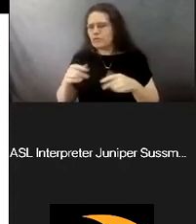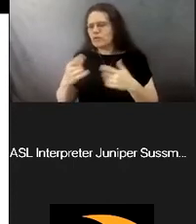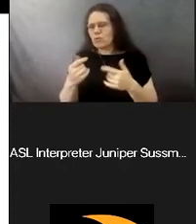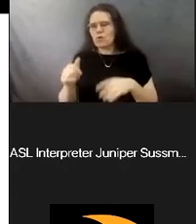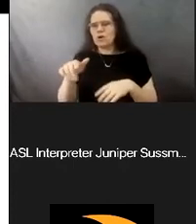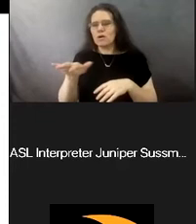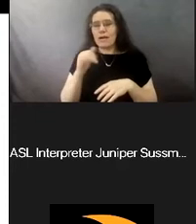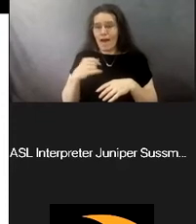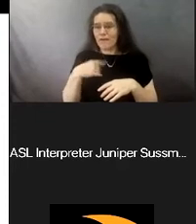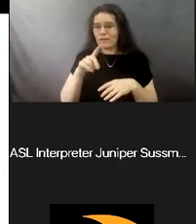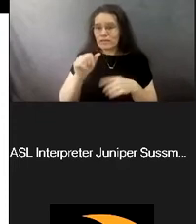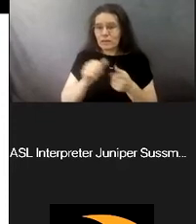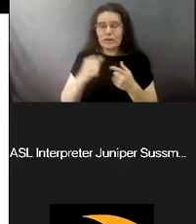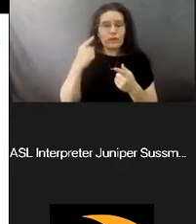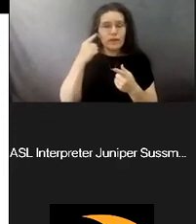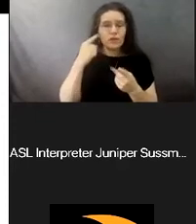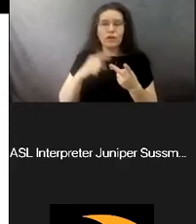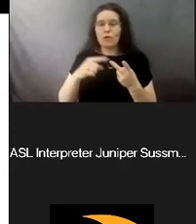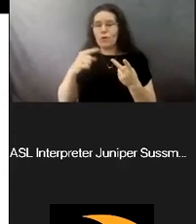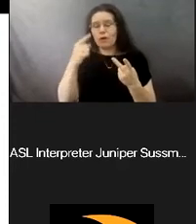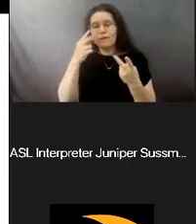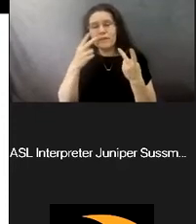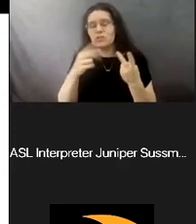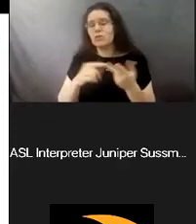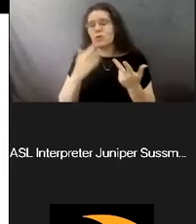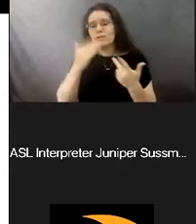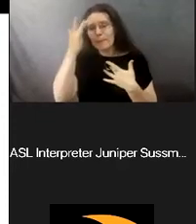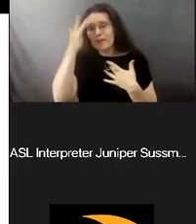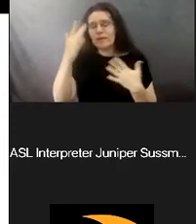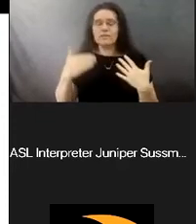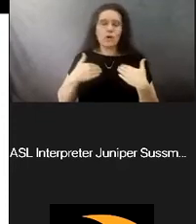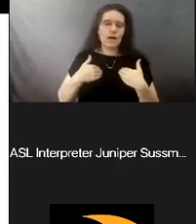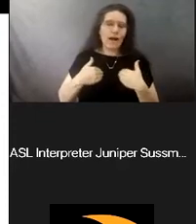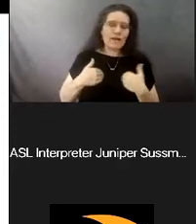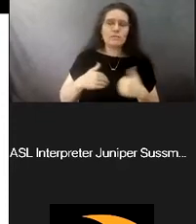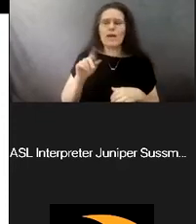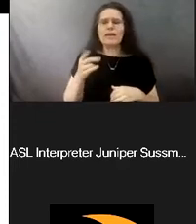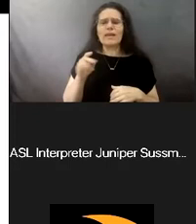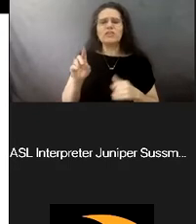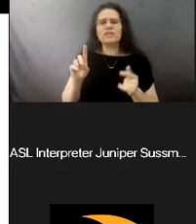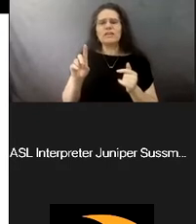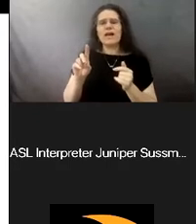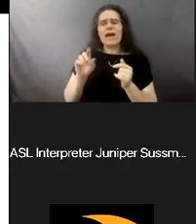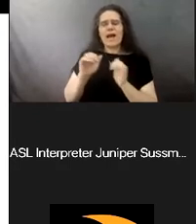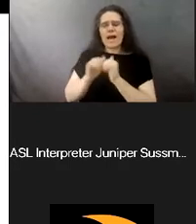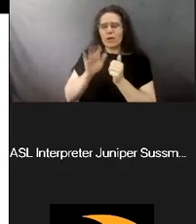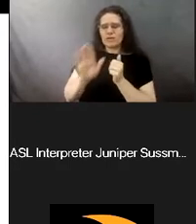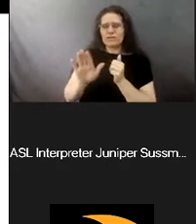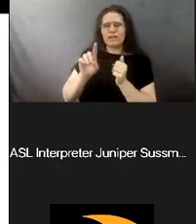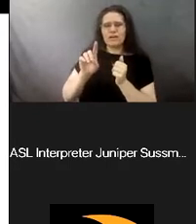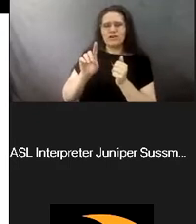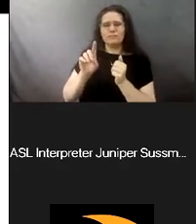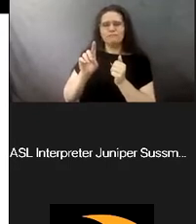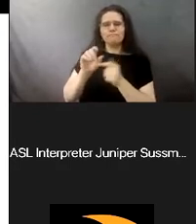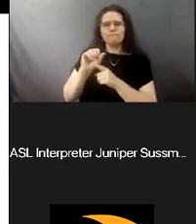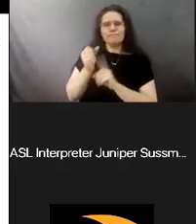disability with hearing, or maybe vision, or maybe it's diabetes, asthma, ADHD, how is this going to impact them in school? And Catherine, you